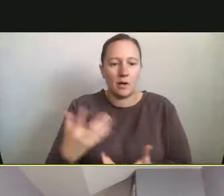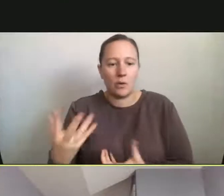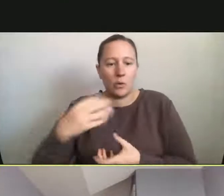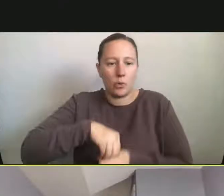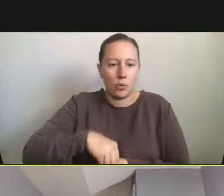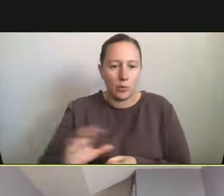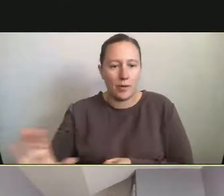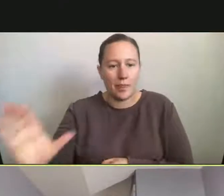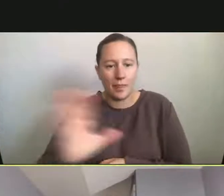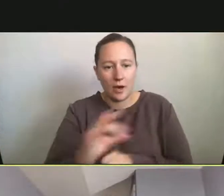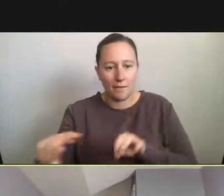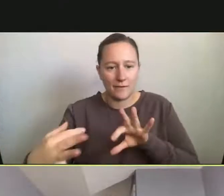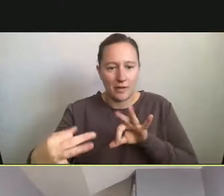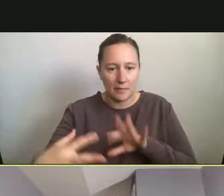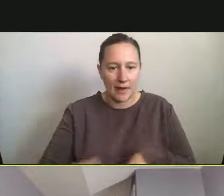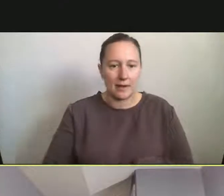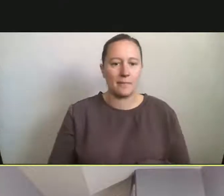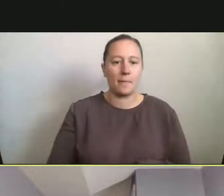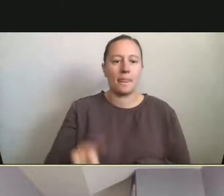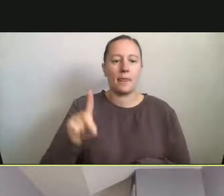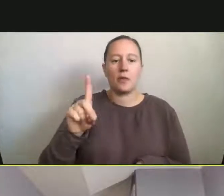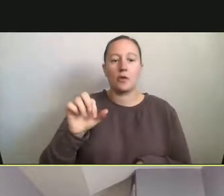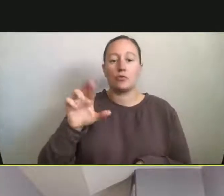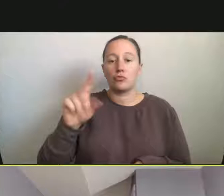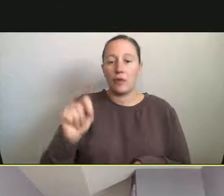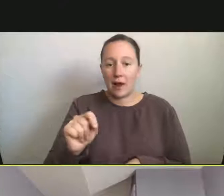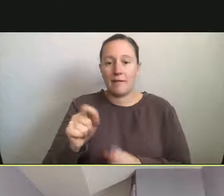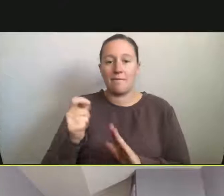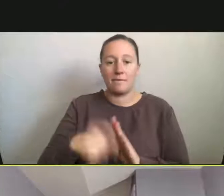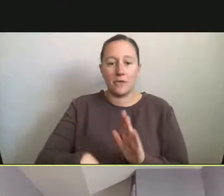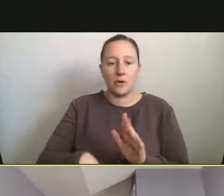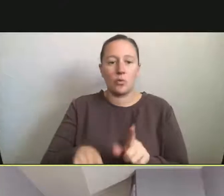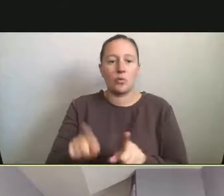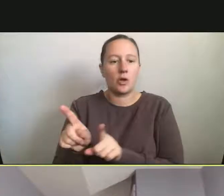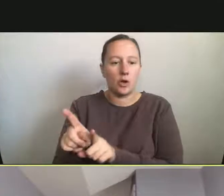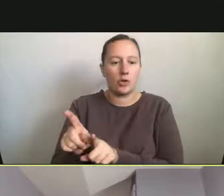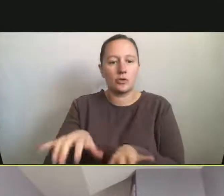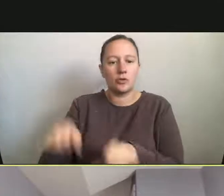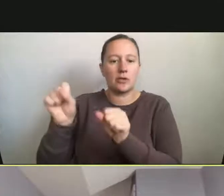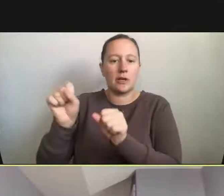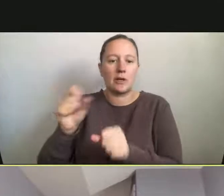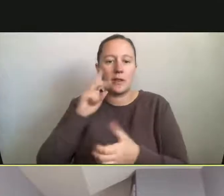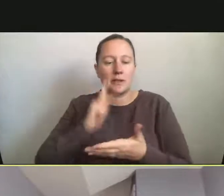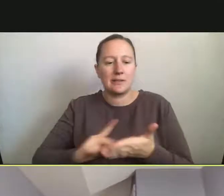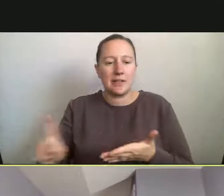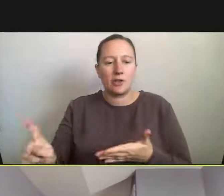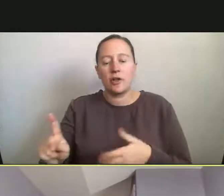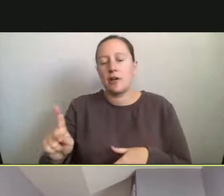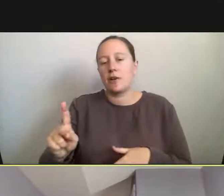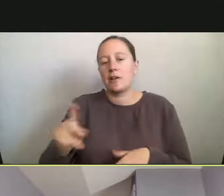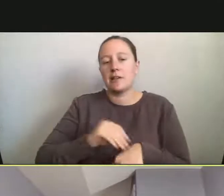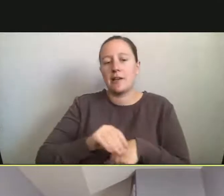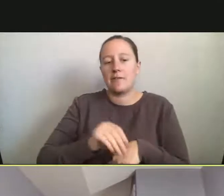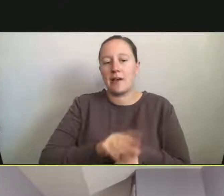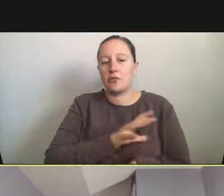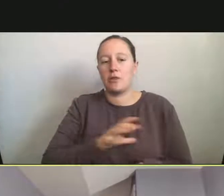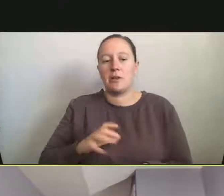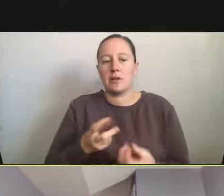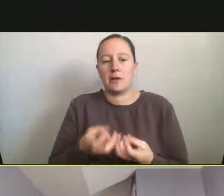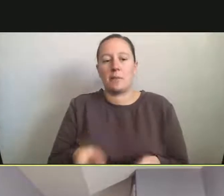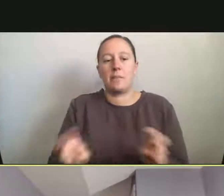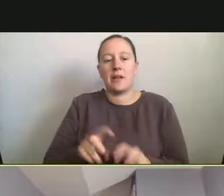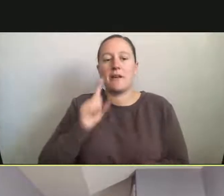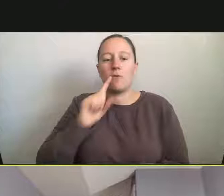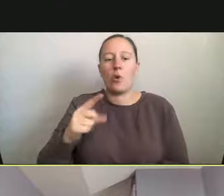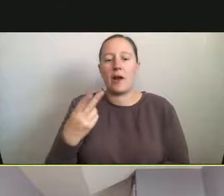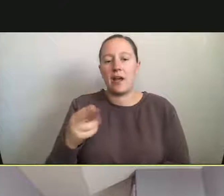the draft policy. And the draft was also taken up by the Secretary's Advisory Committee for Human Research Protections,